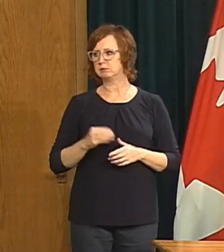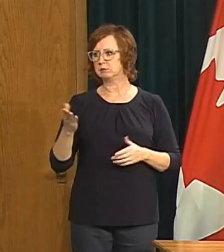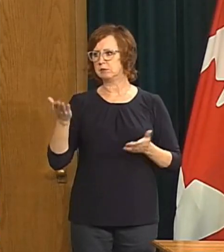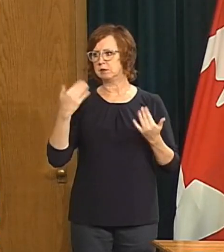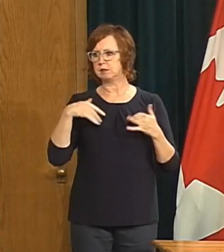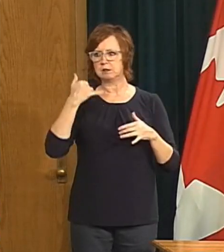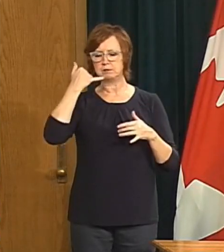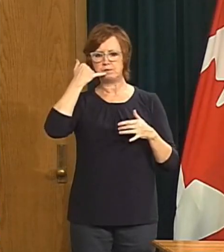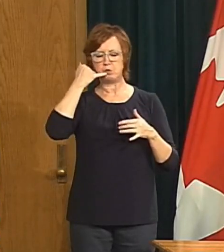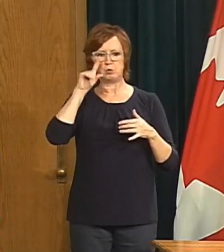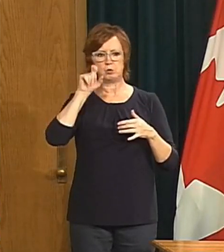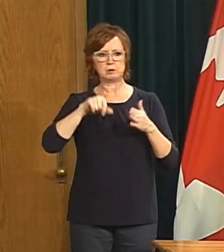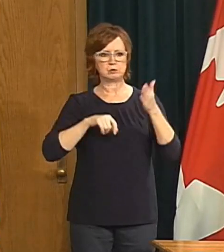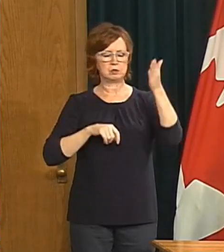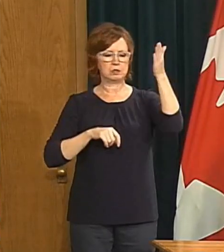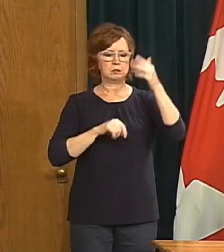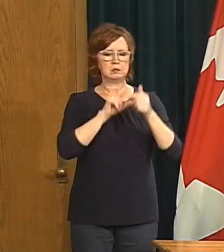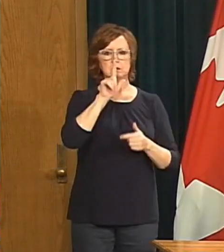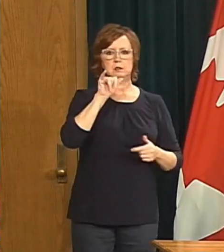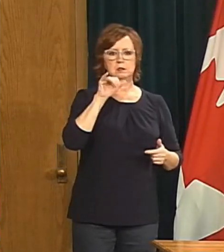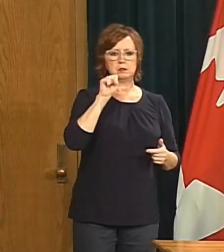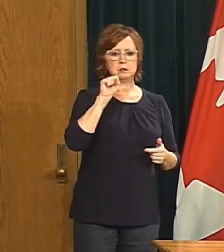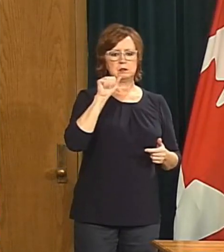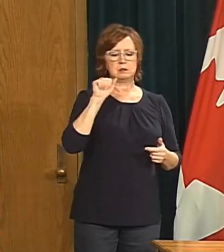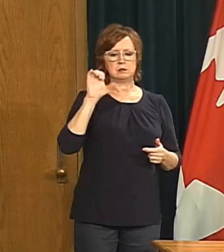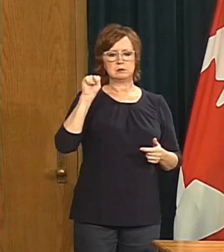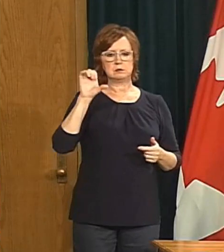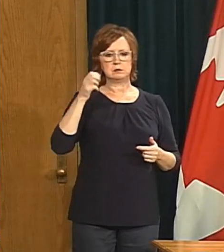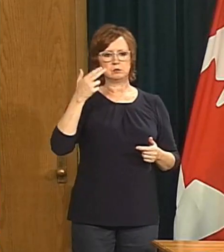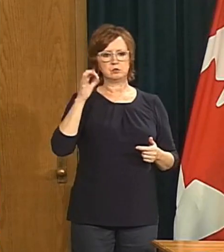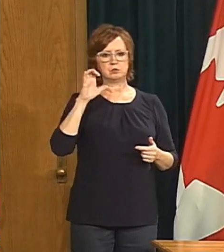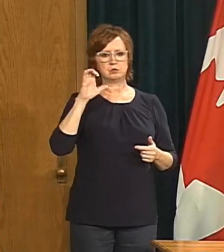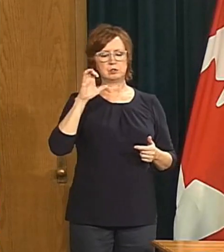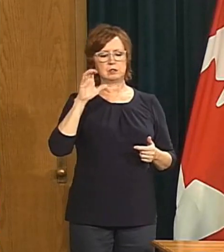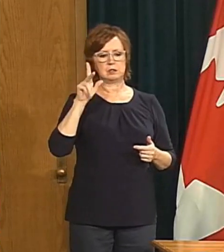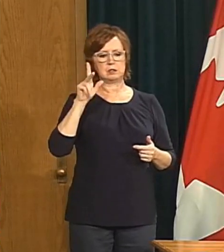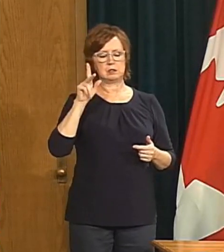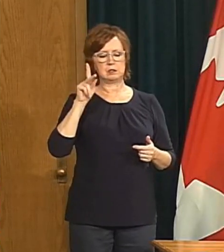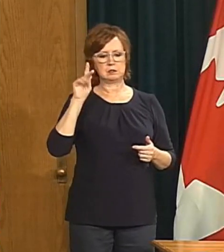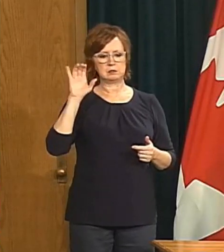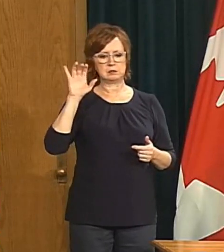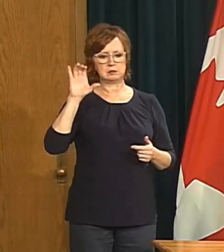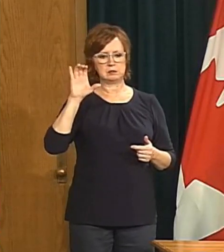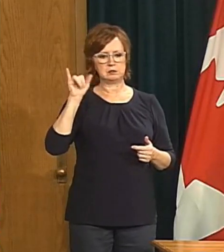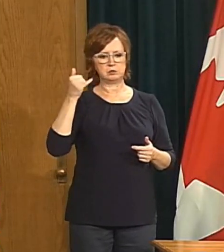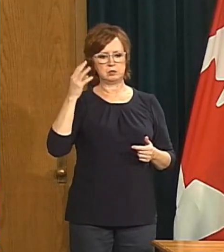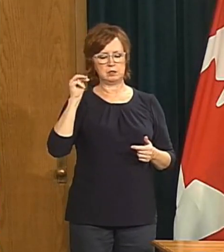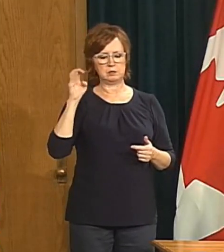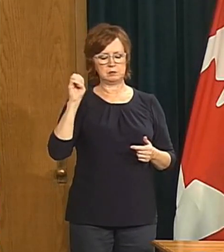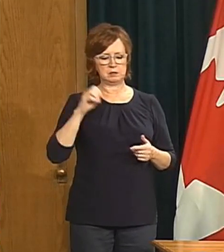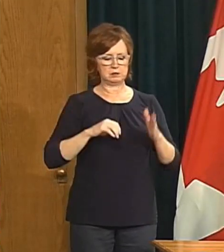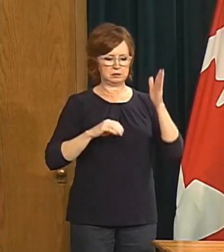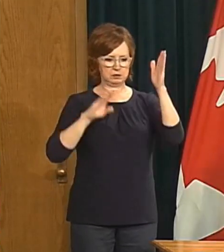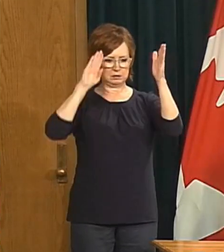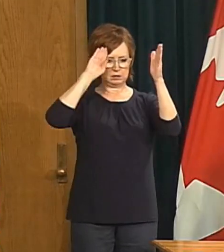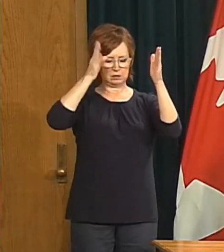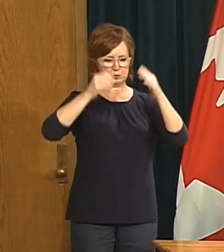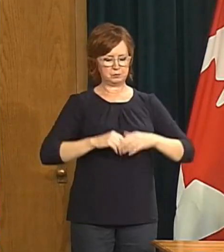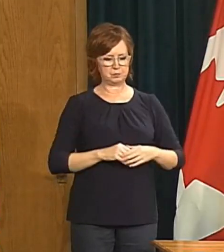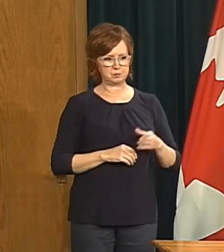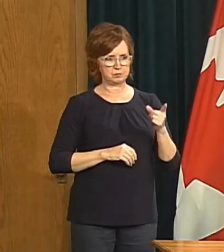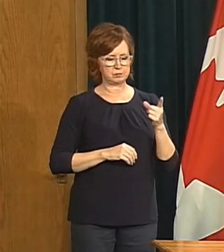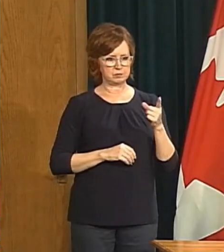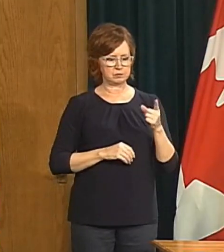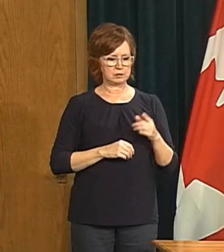line, operator. We have Lisa Schick with CJME. Hi. You've spoken about this a little bit